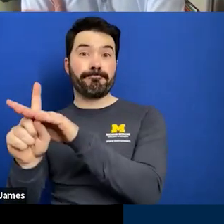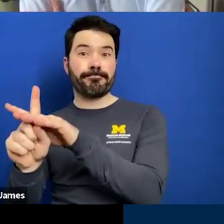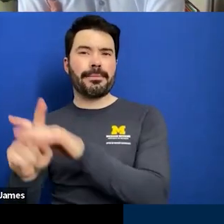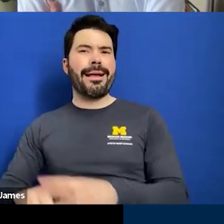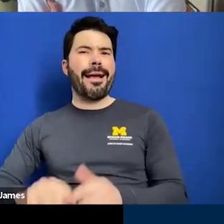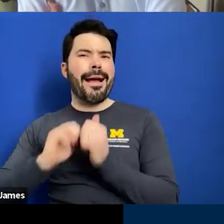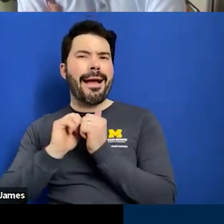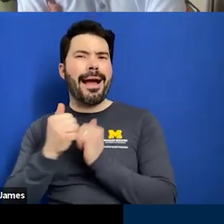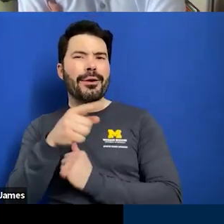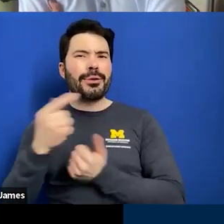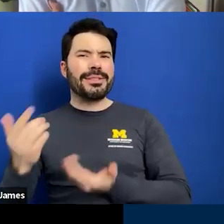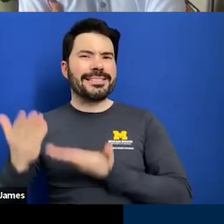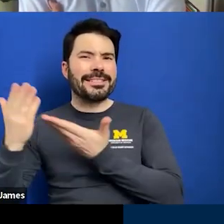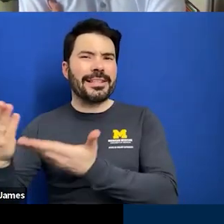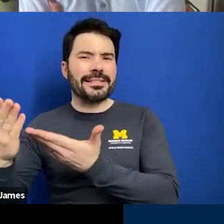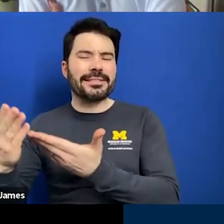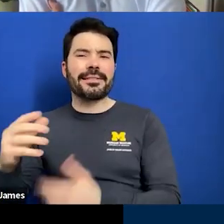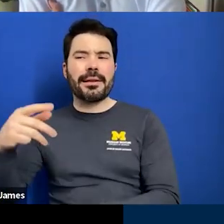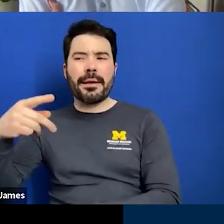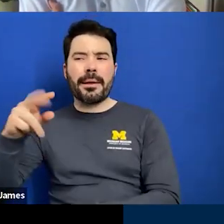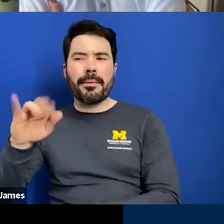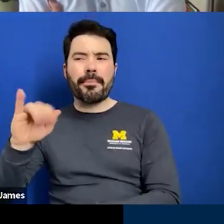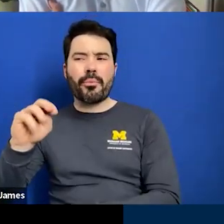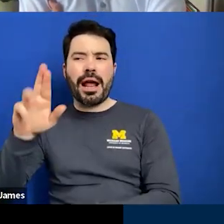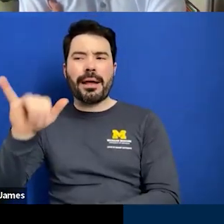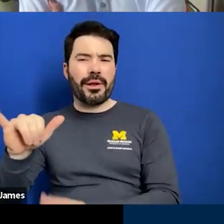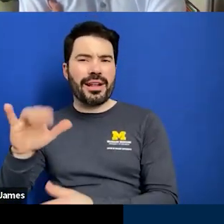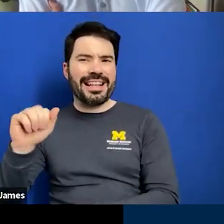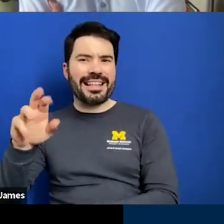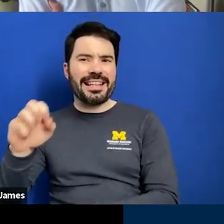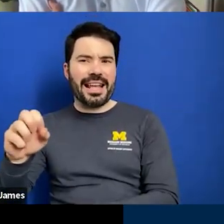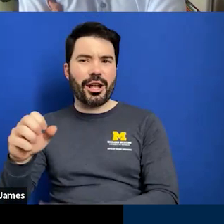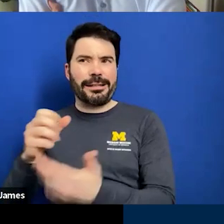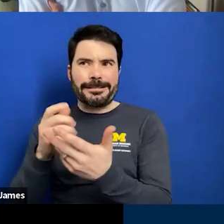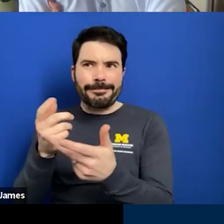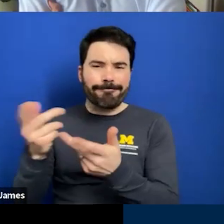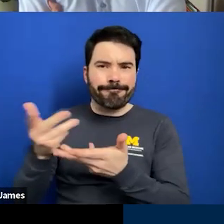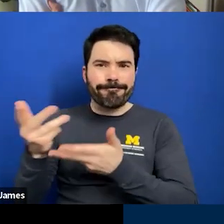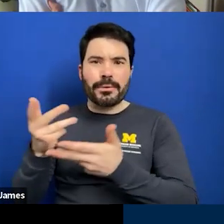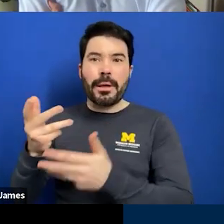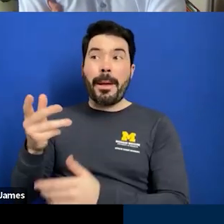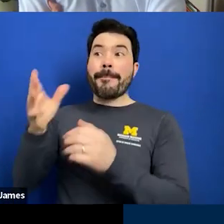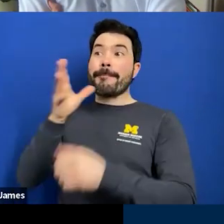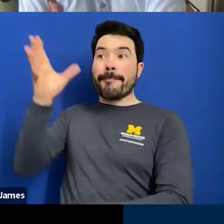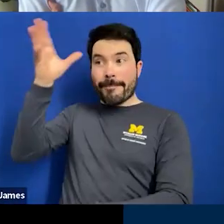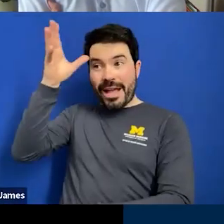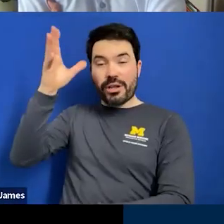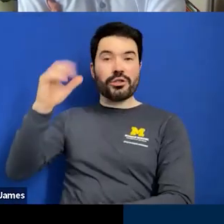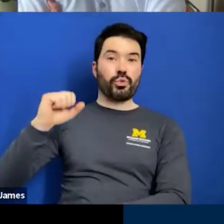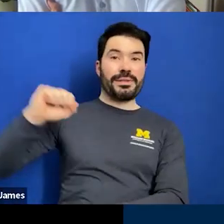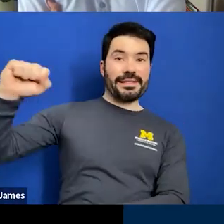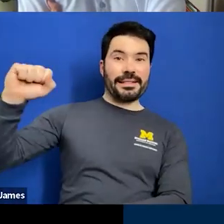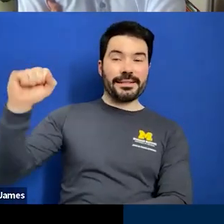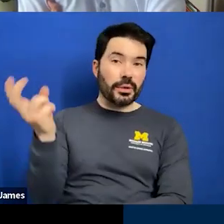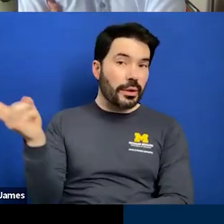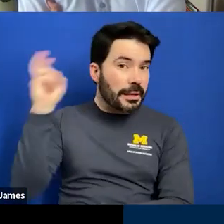you suggest primary care providers navigate parental resistance to cochlear implants? For example, if the parents are deaf and they want their